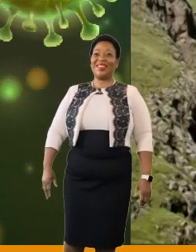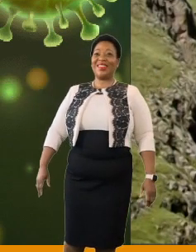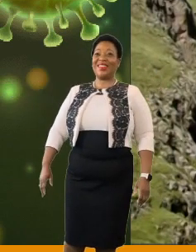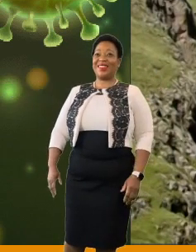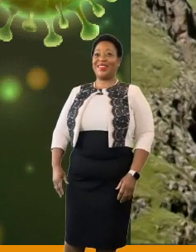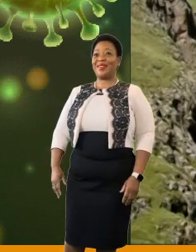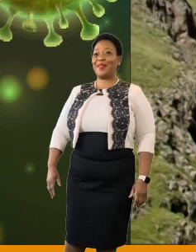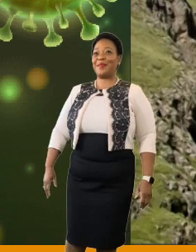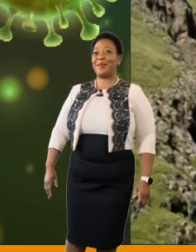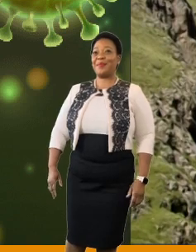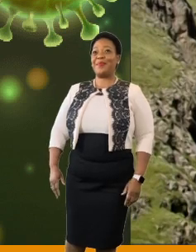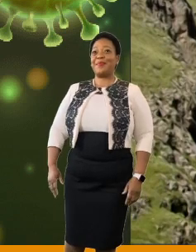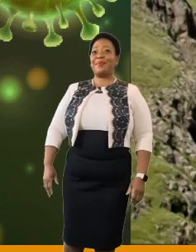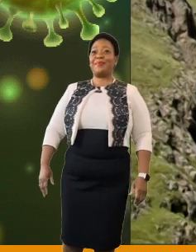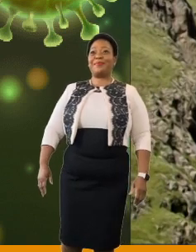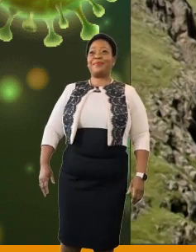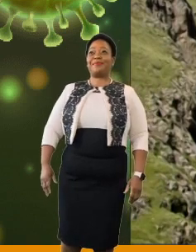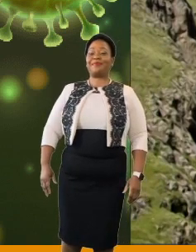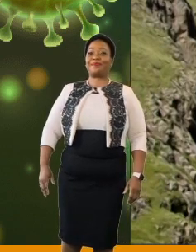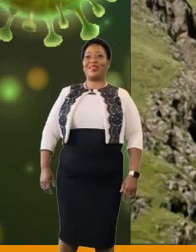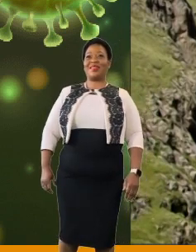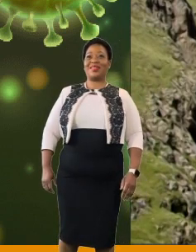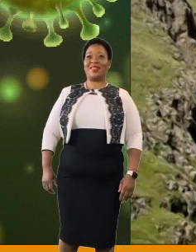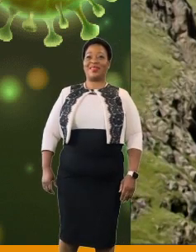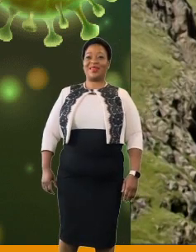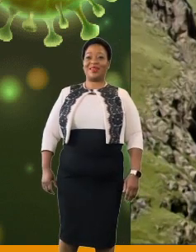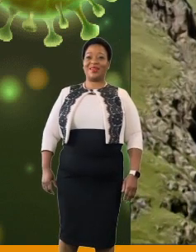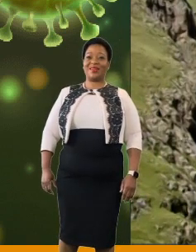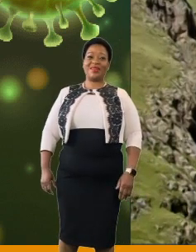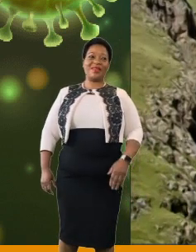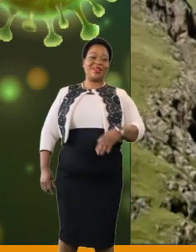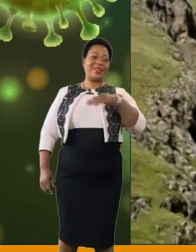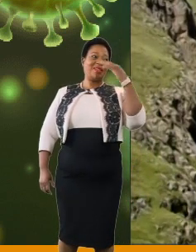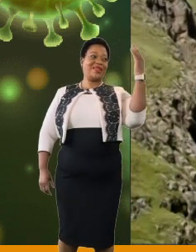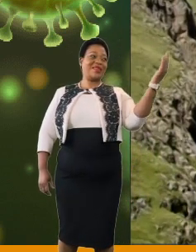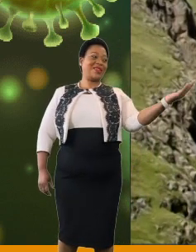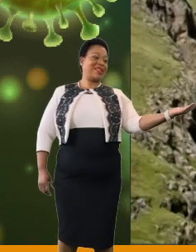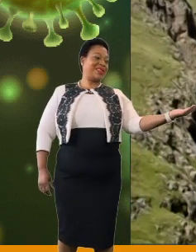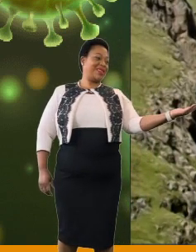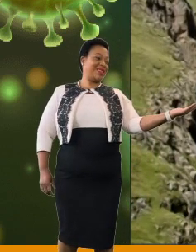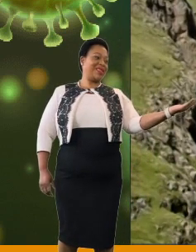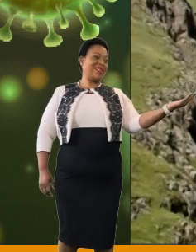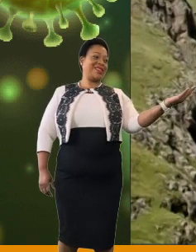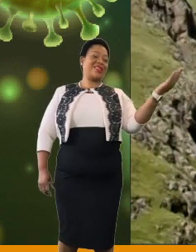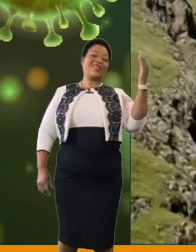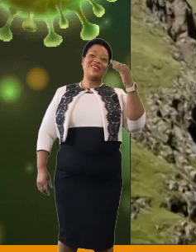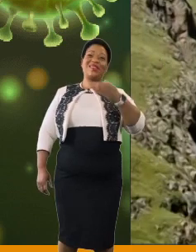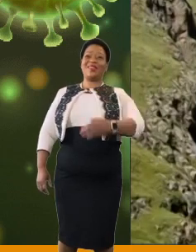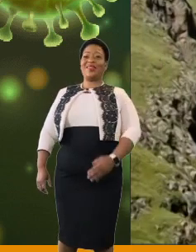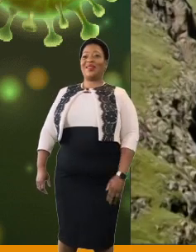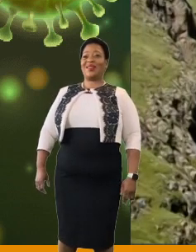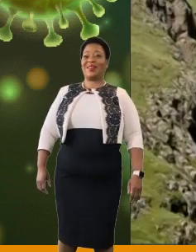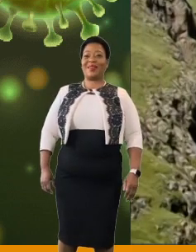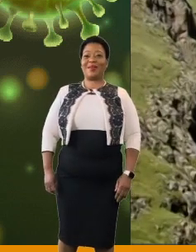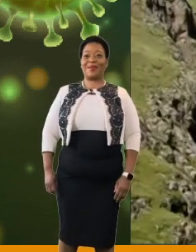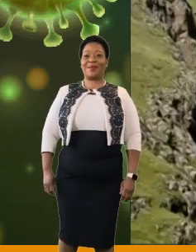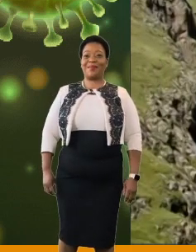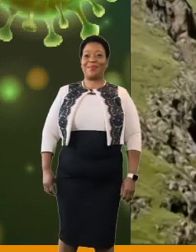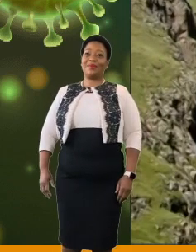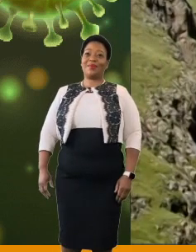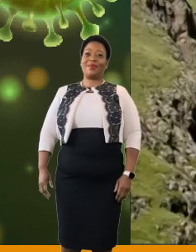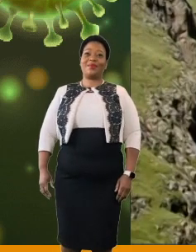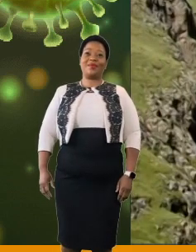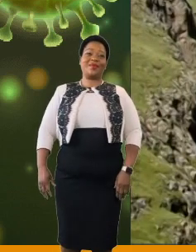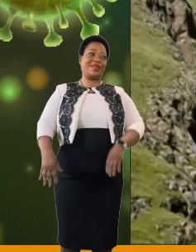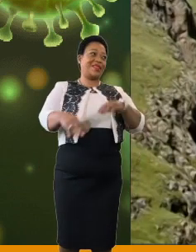work stream. But some of you may not know, others may know that I've had the privilege of working very